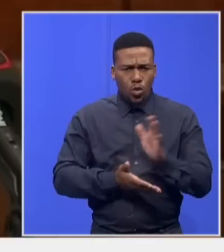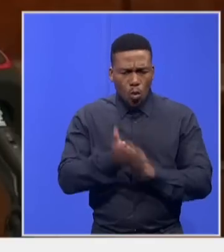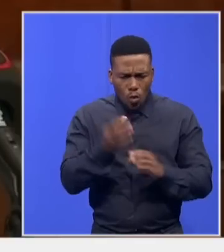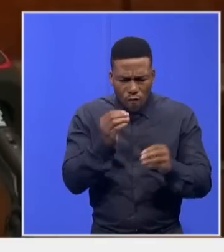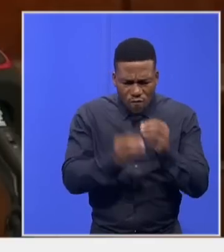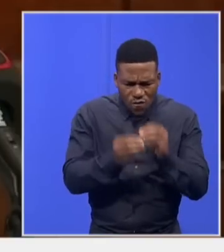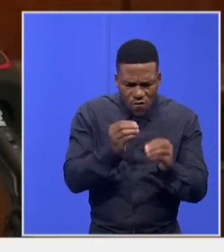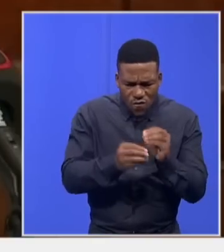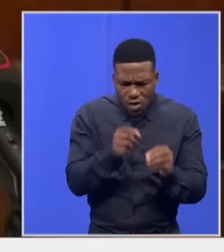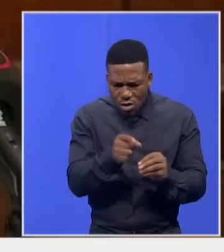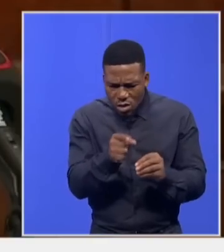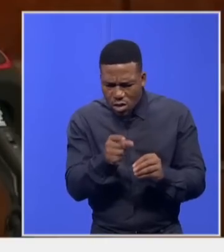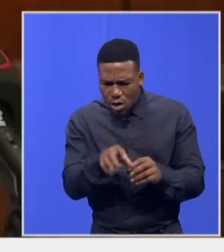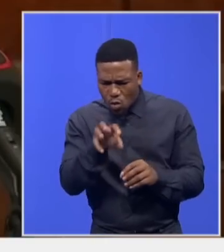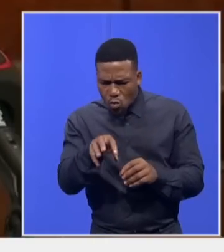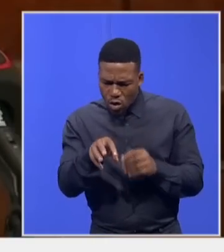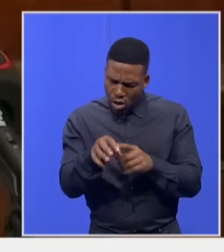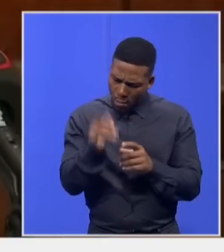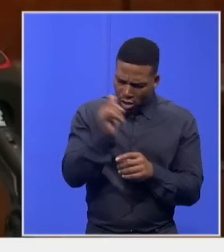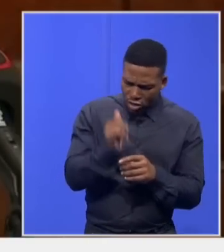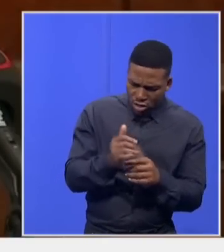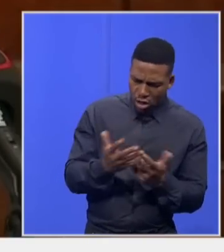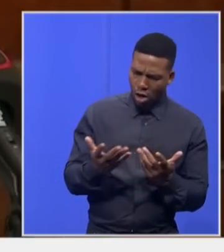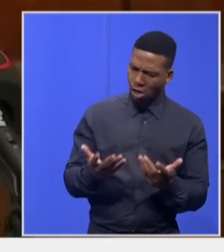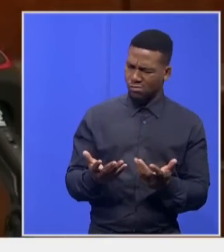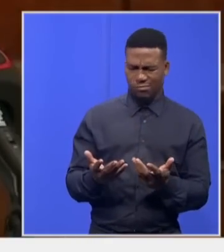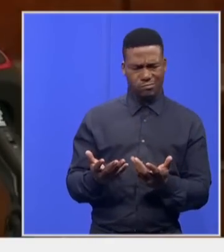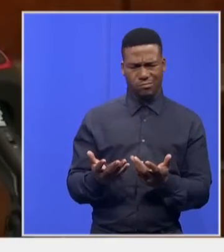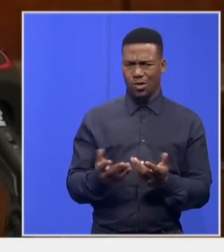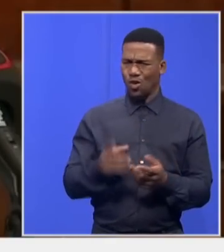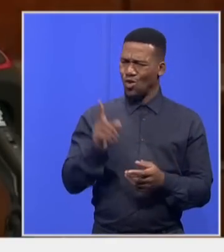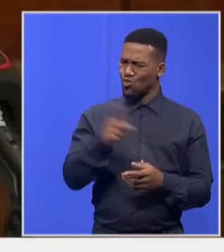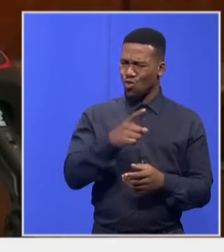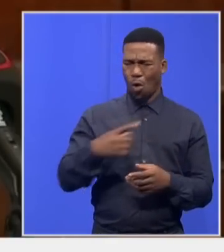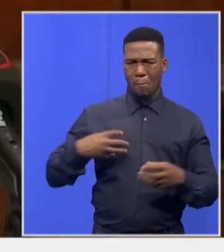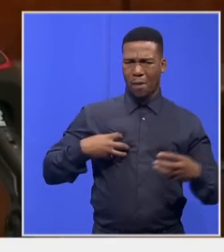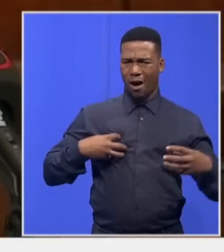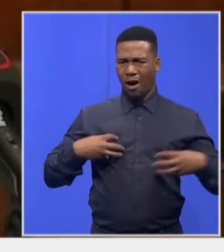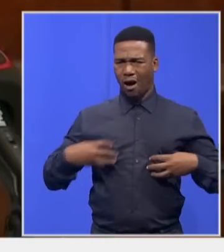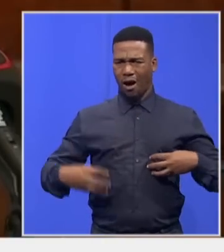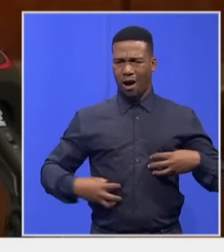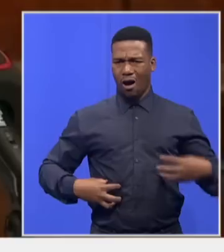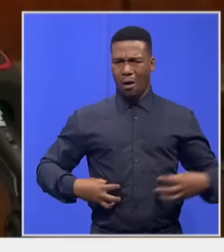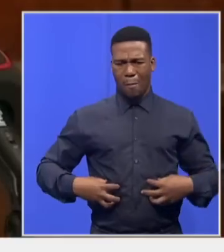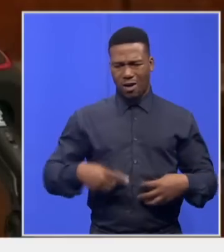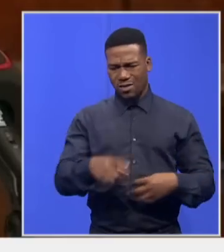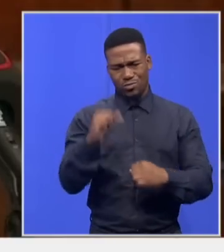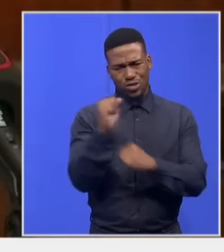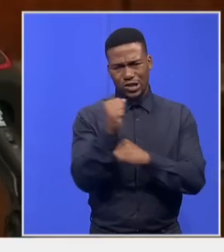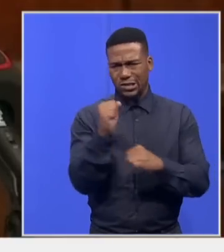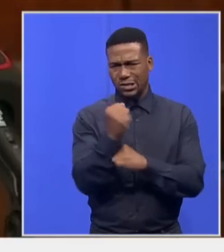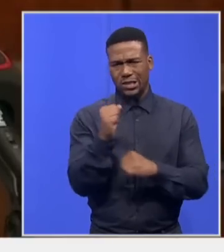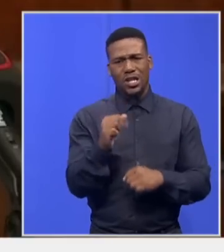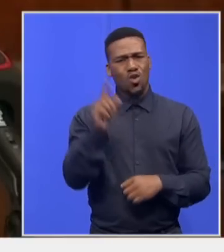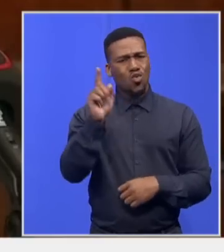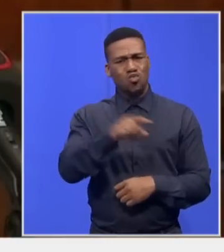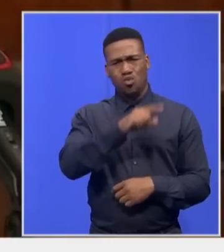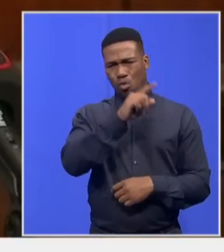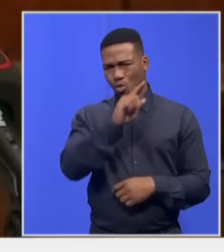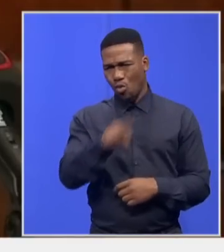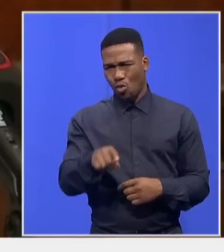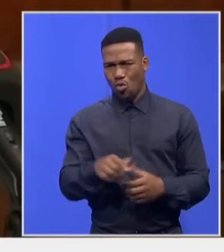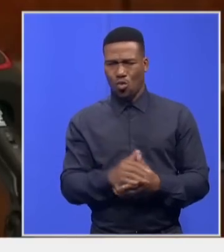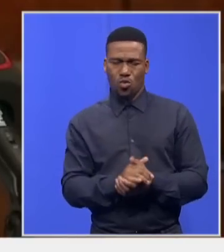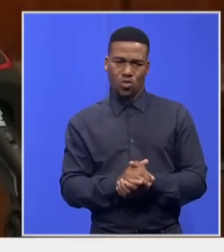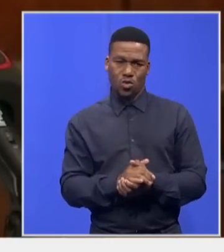that these are, if you like, these are parts that are wrong, or these are not original parts. And of course, it talks to about cutting